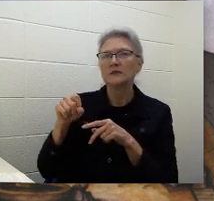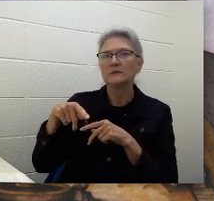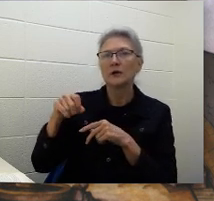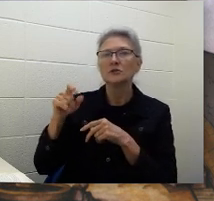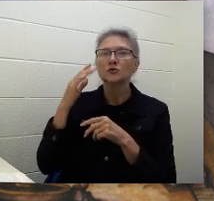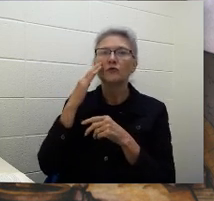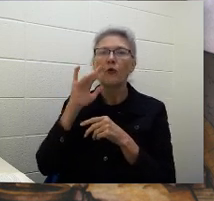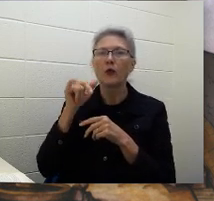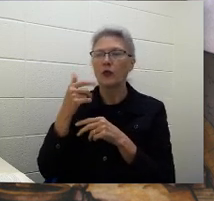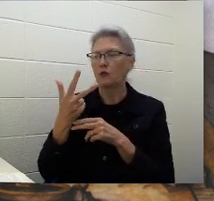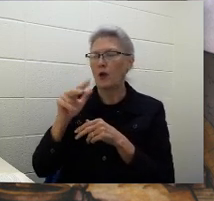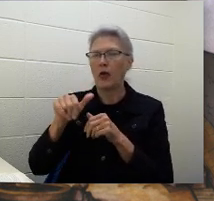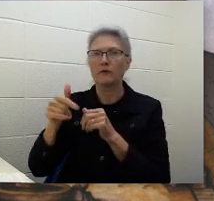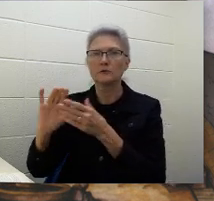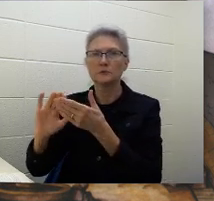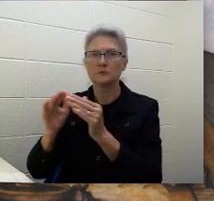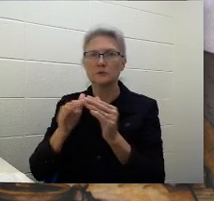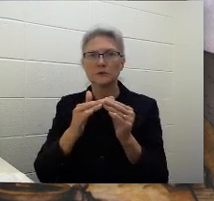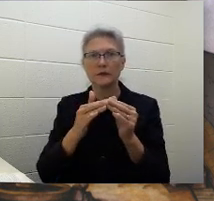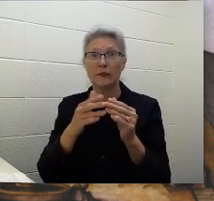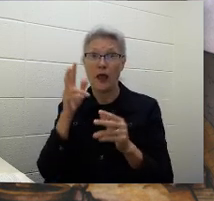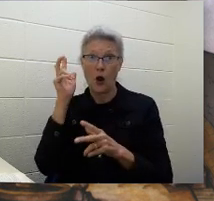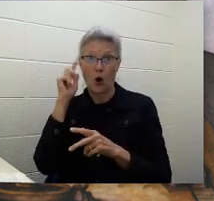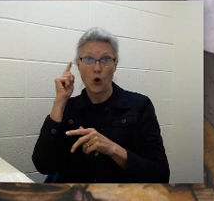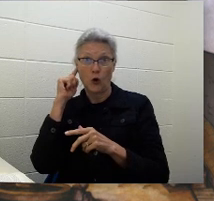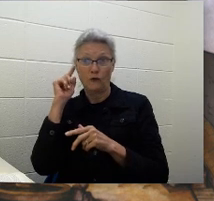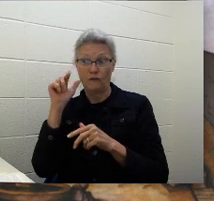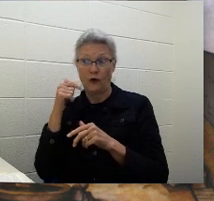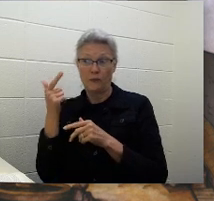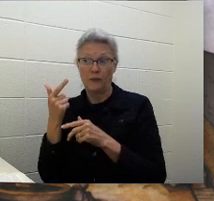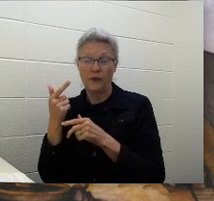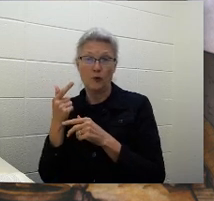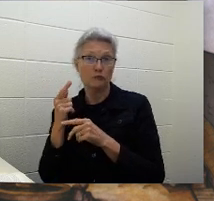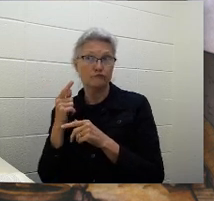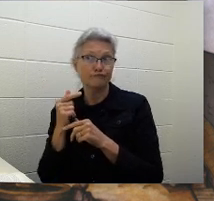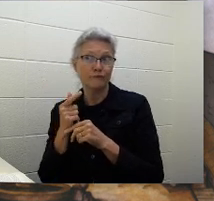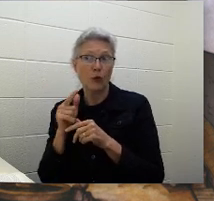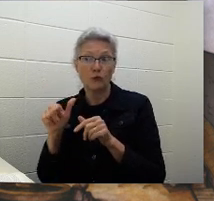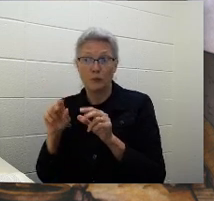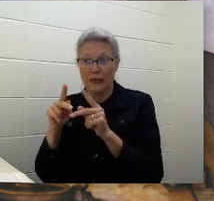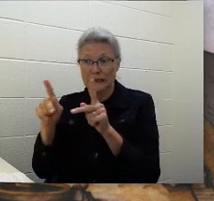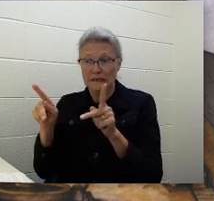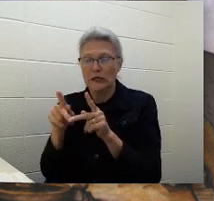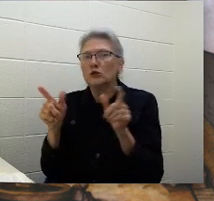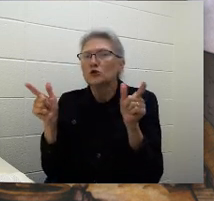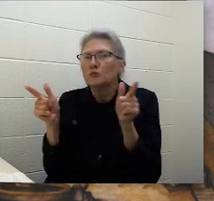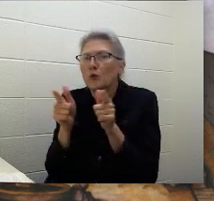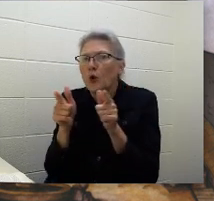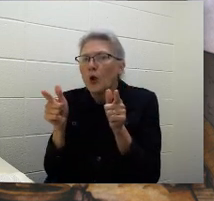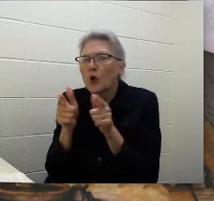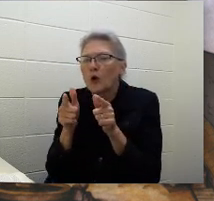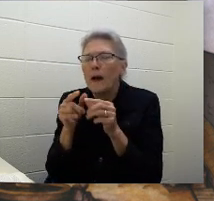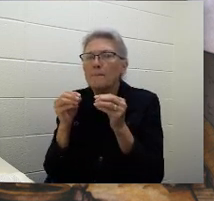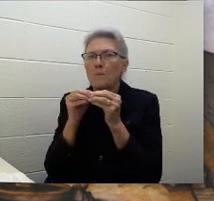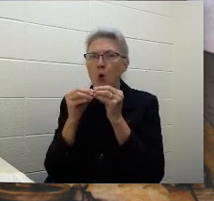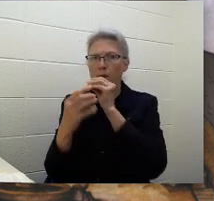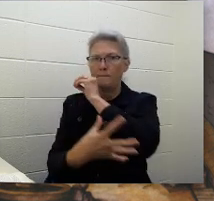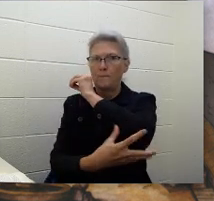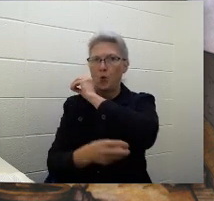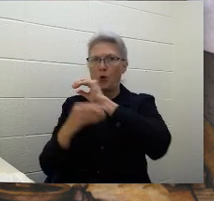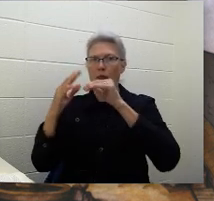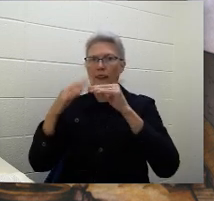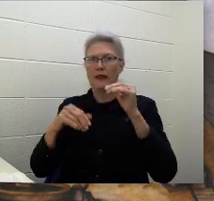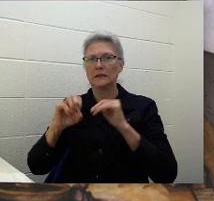settlements. They had heard from the roamers that those places were smaller and poorer than Sparks. Their